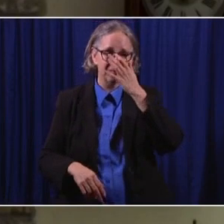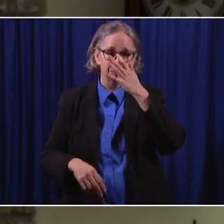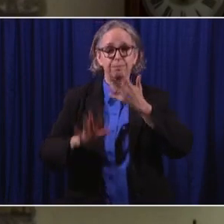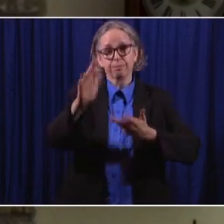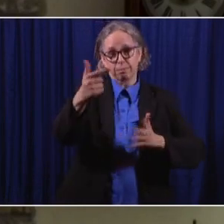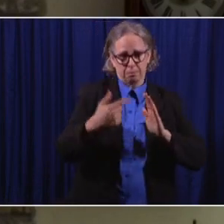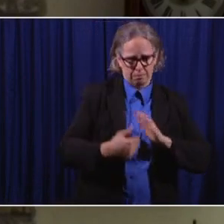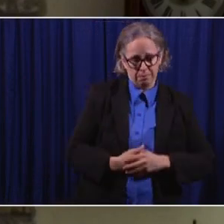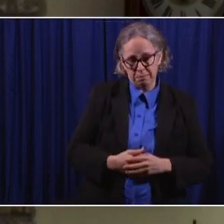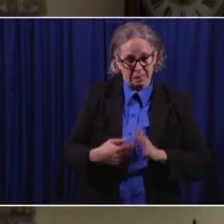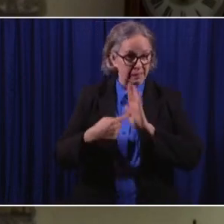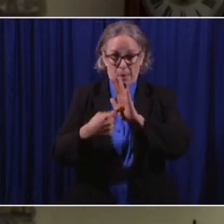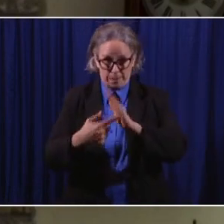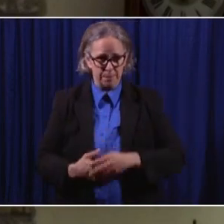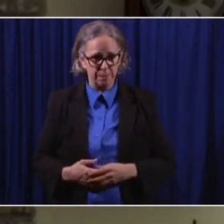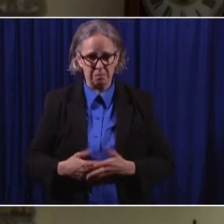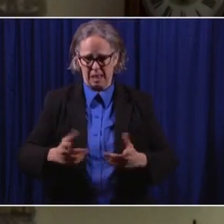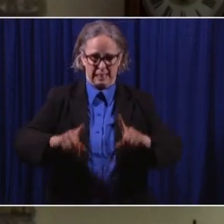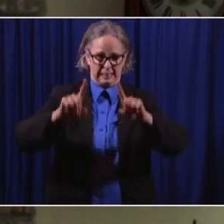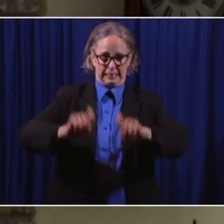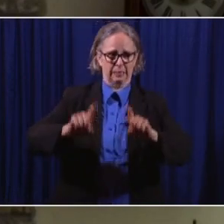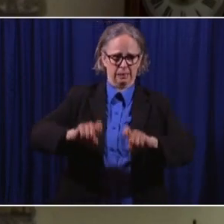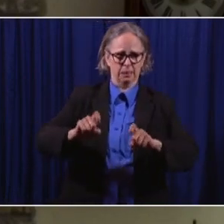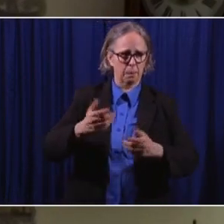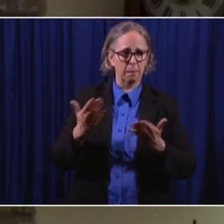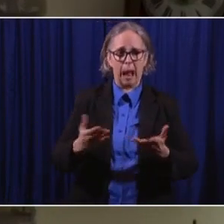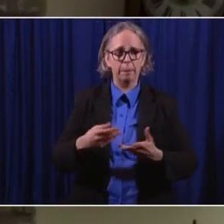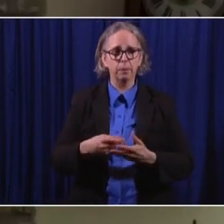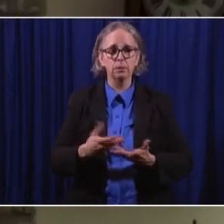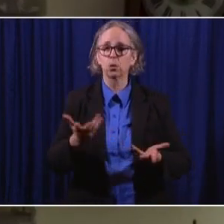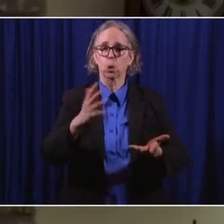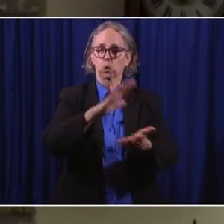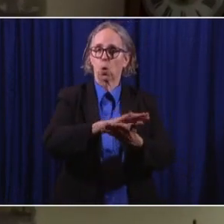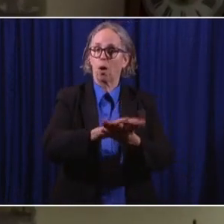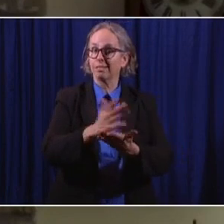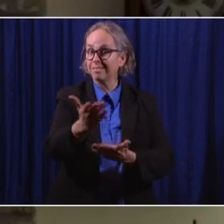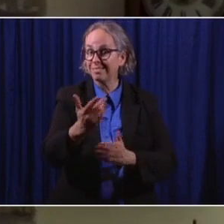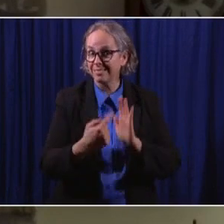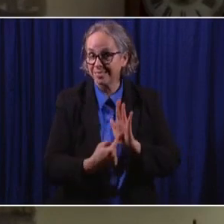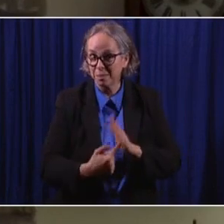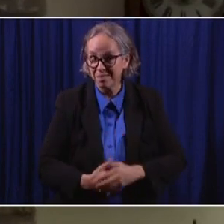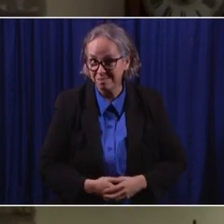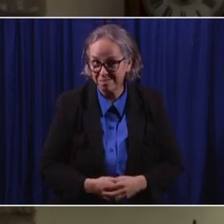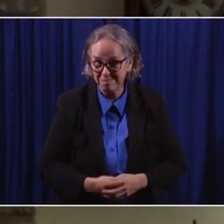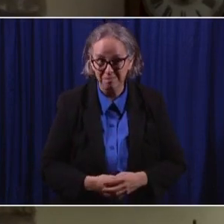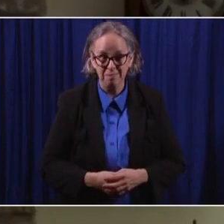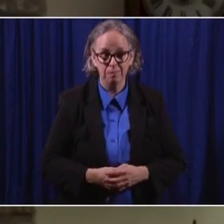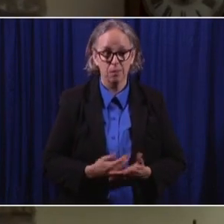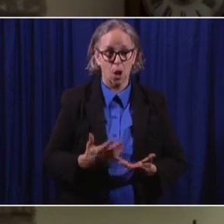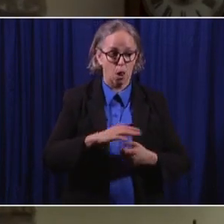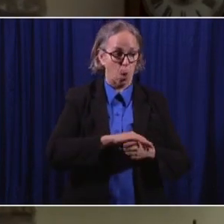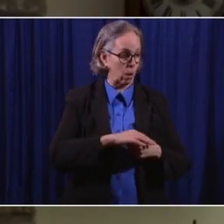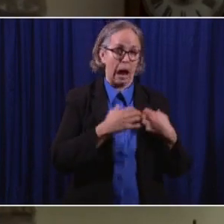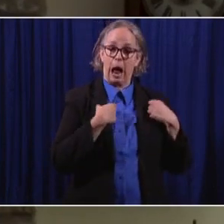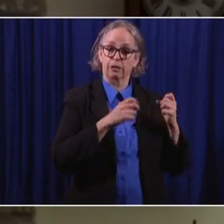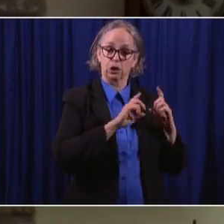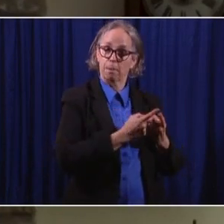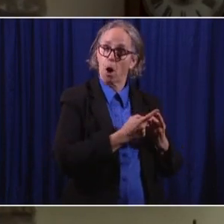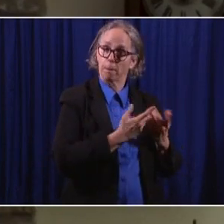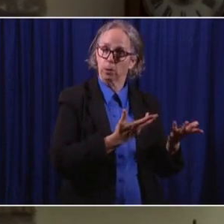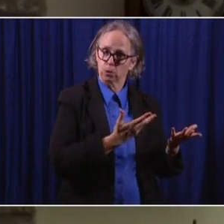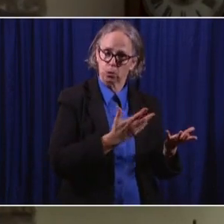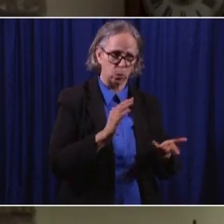of some of these tests, possibly into schools, into the local health department. So the local health department could work